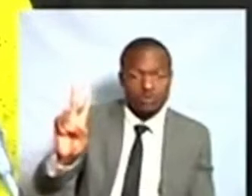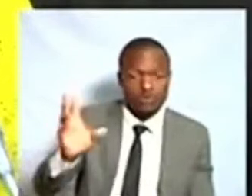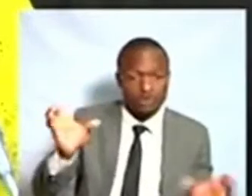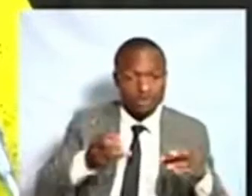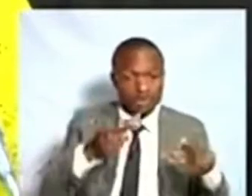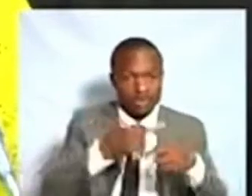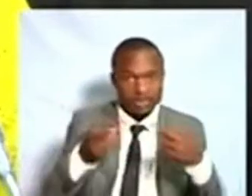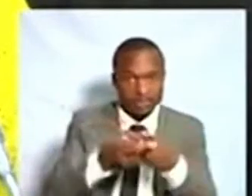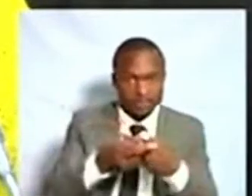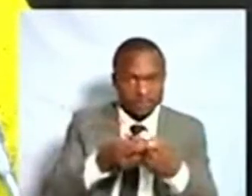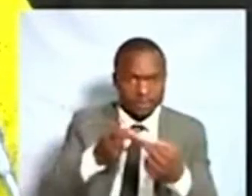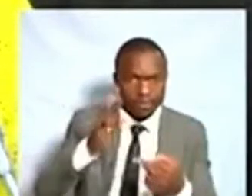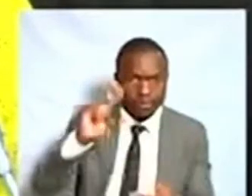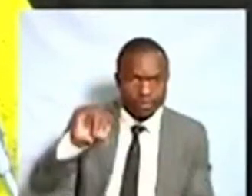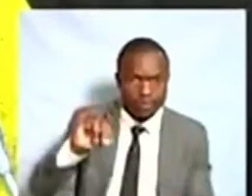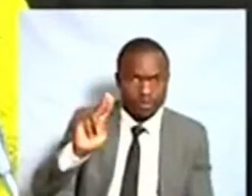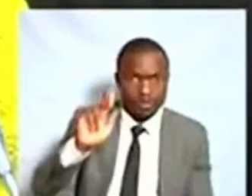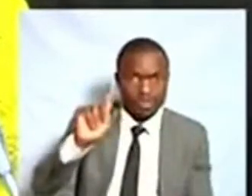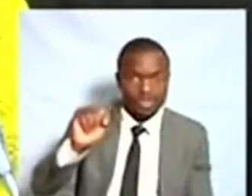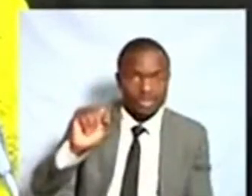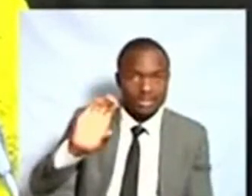Mutachi Primary School.